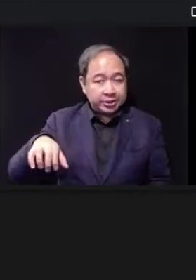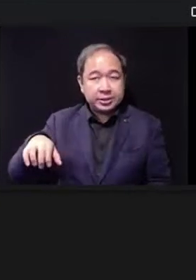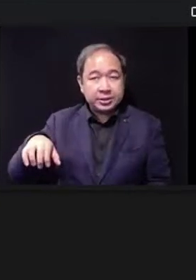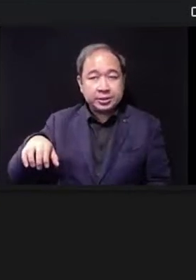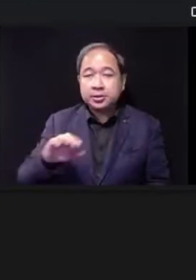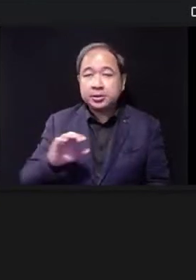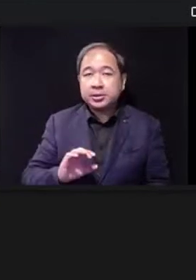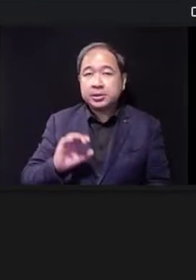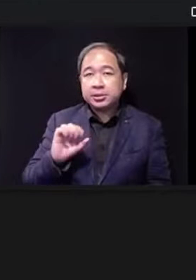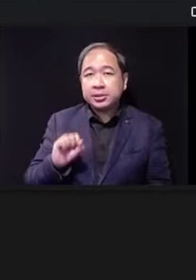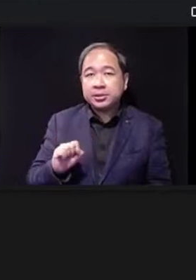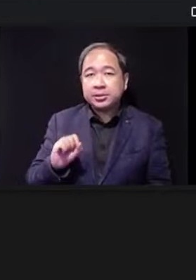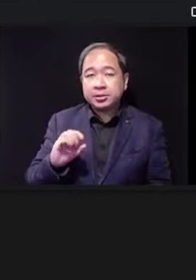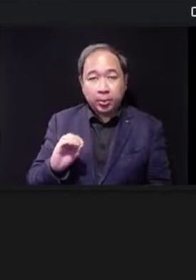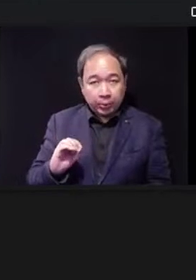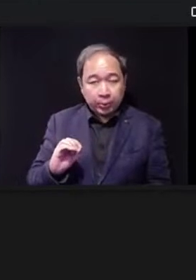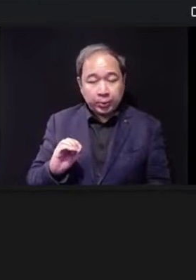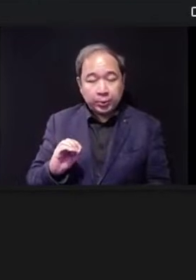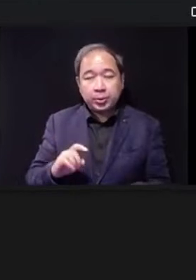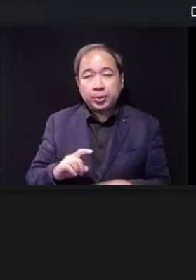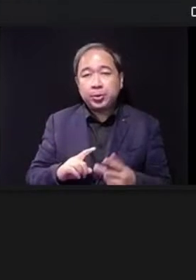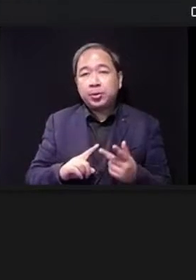CSOs and international